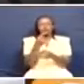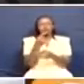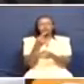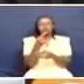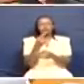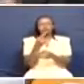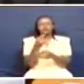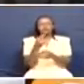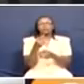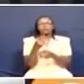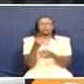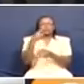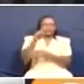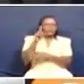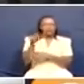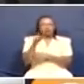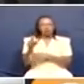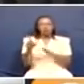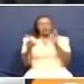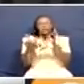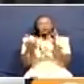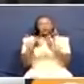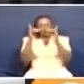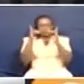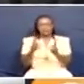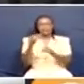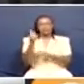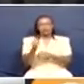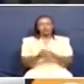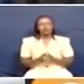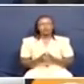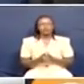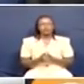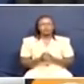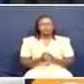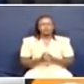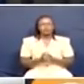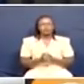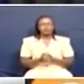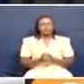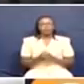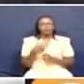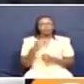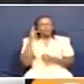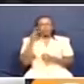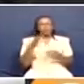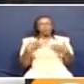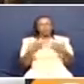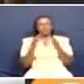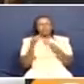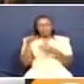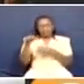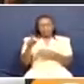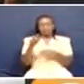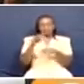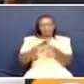or there is an application already that's before the court. So we will appreciate, as a third respondent, if we could get clarification